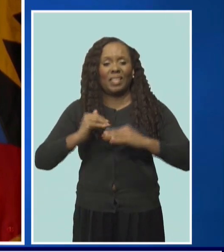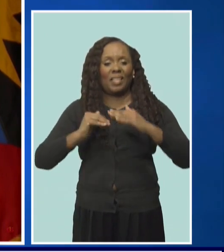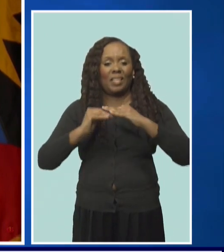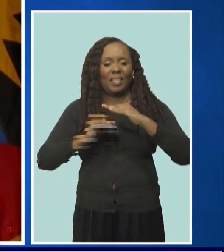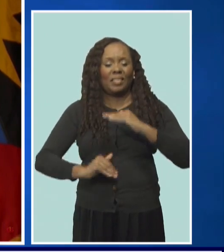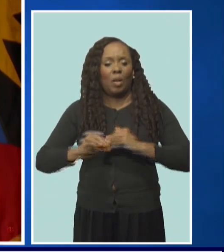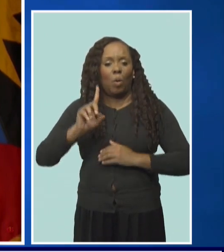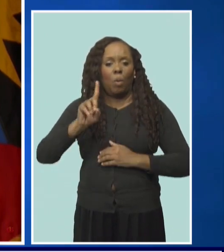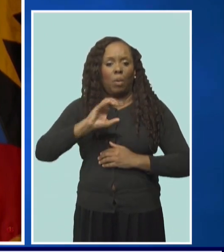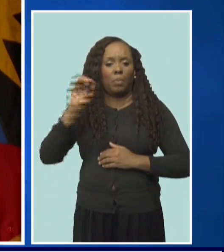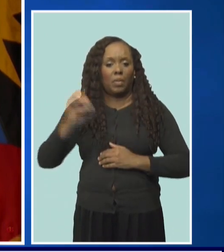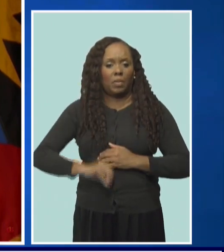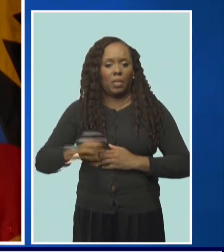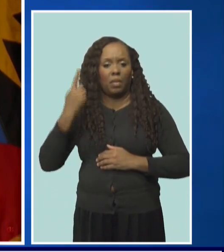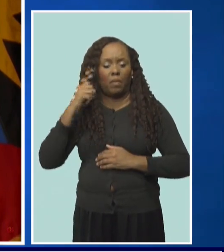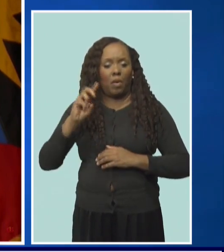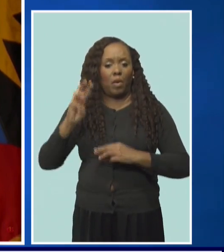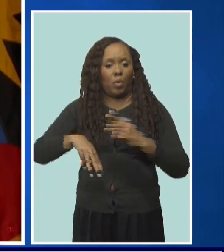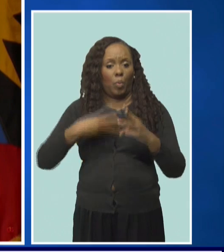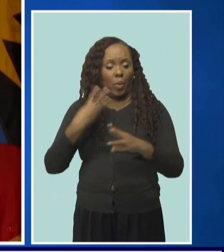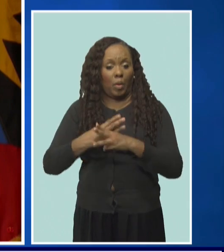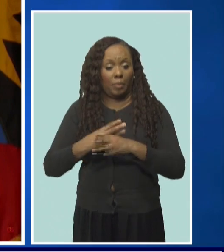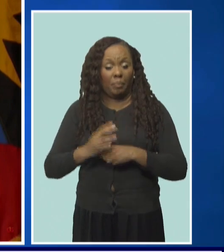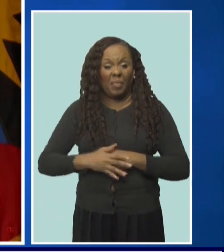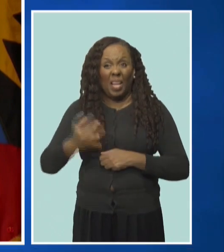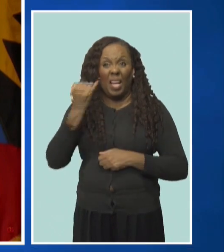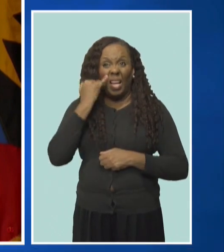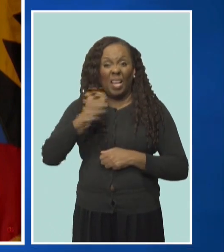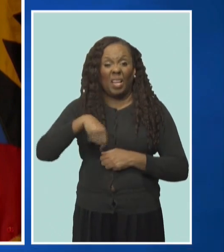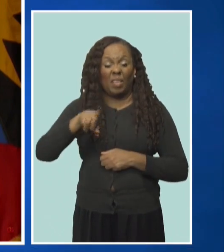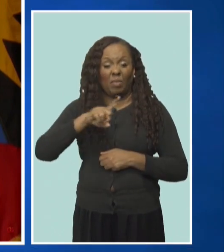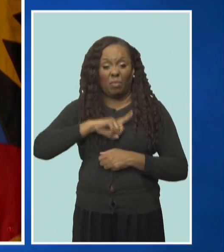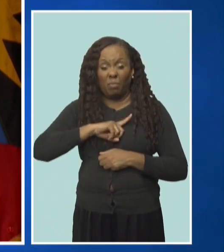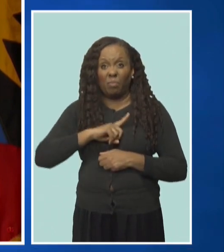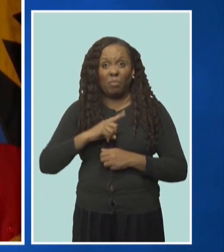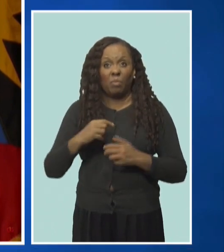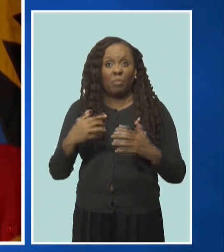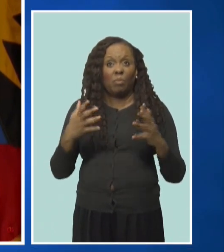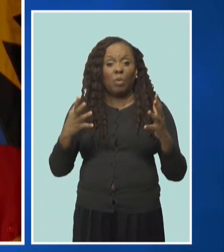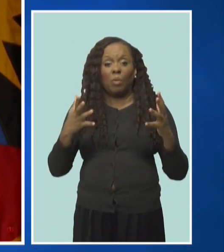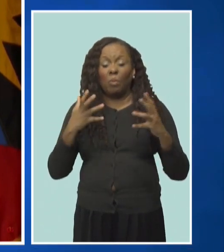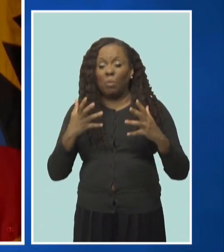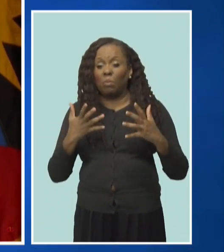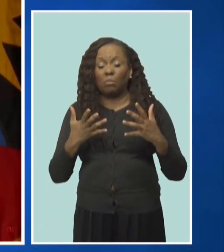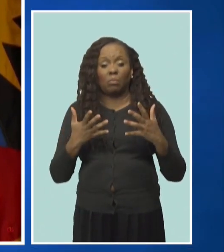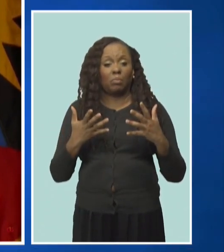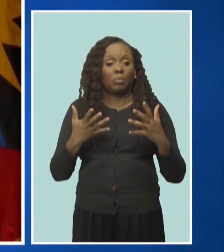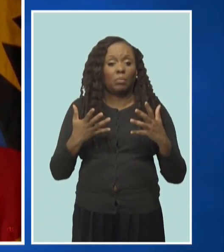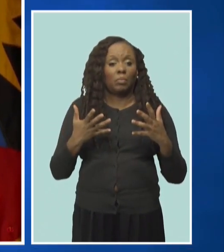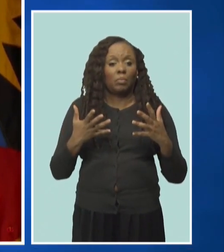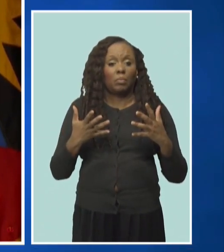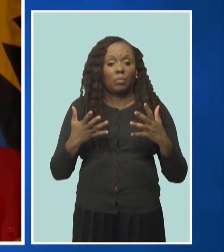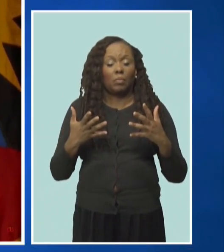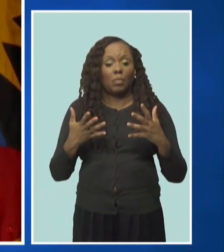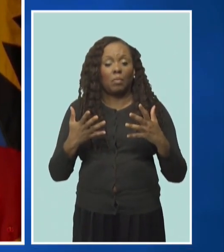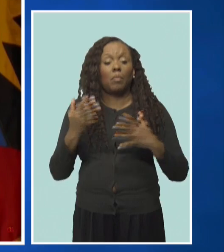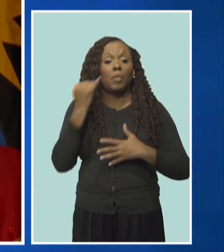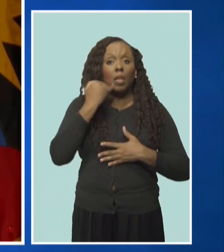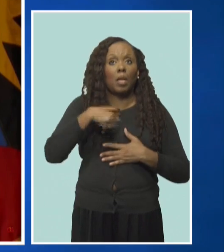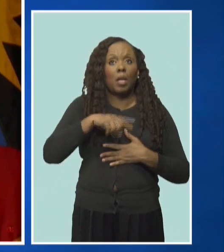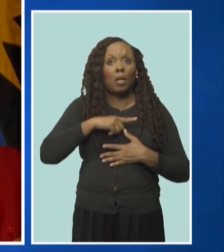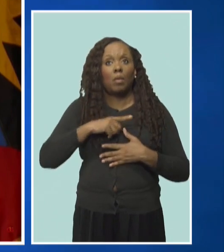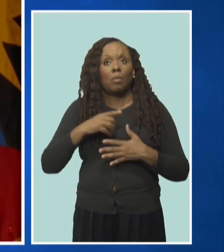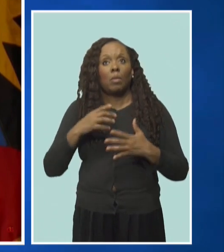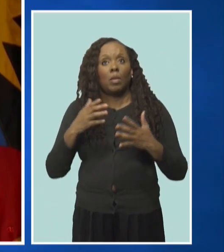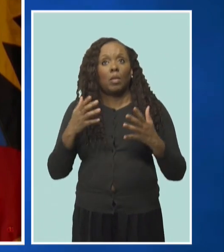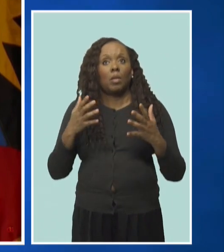population, we know that if we are to decisively counter and surmount the adverse effects of